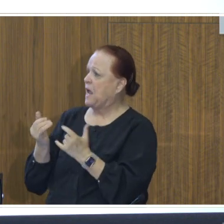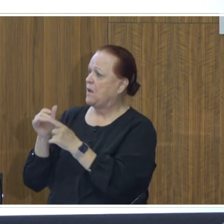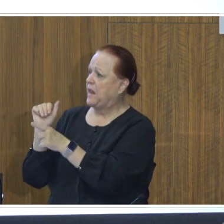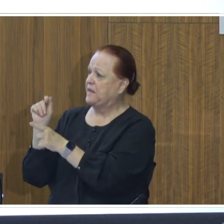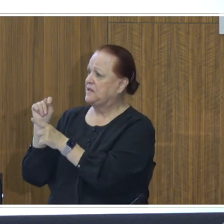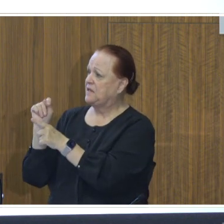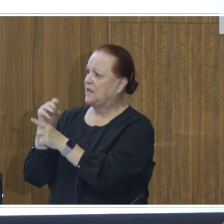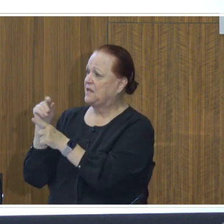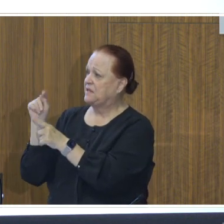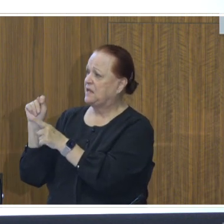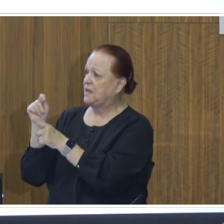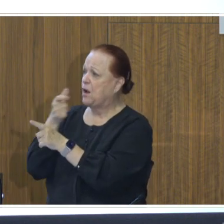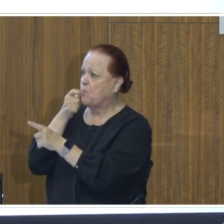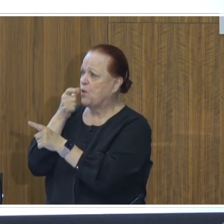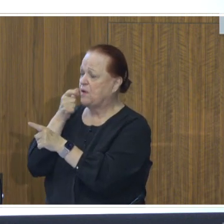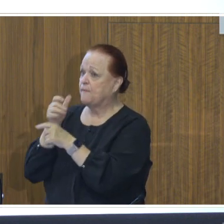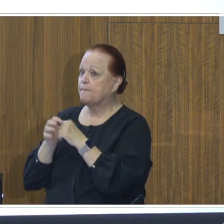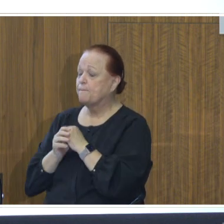are you there?